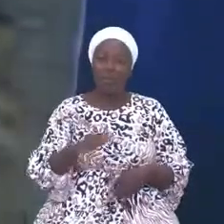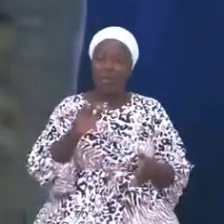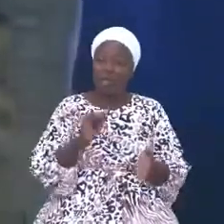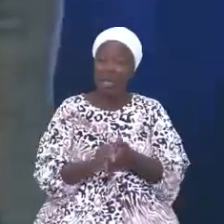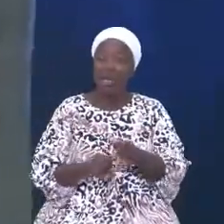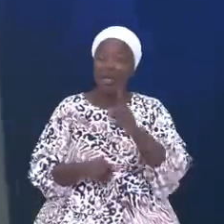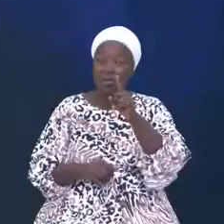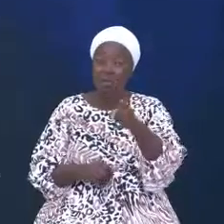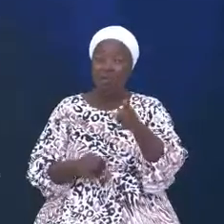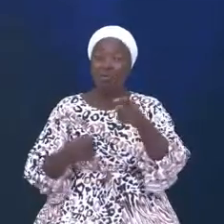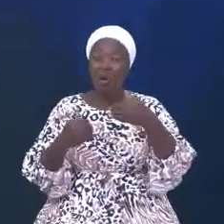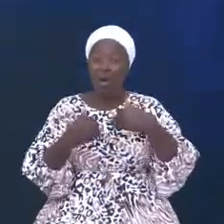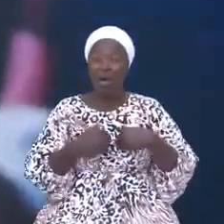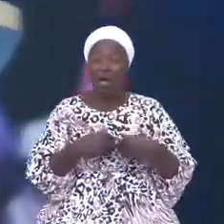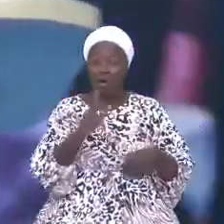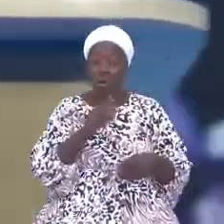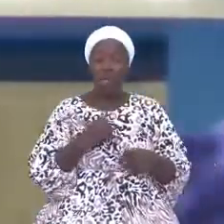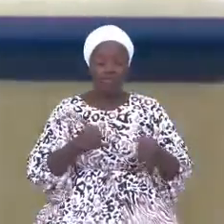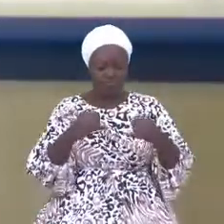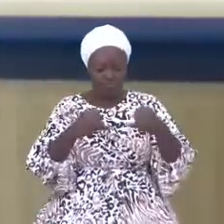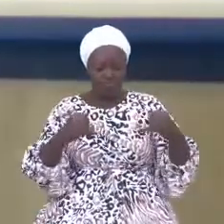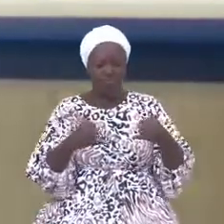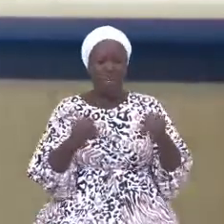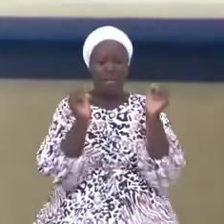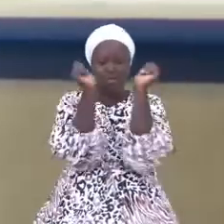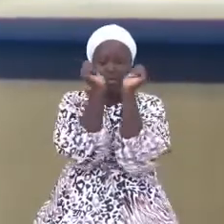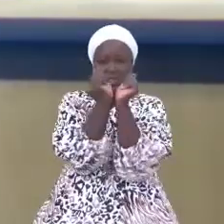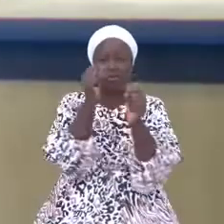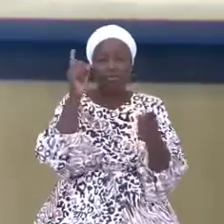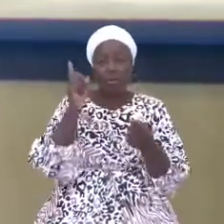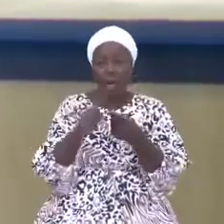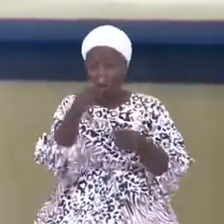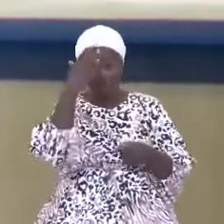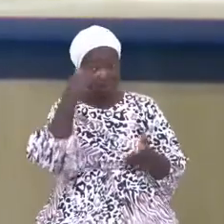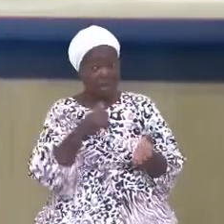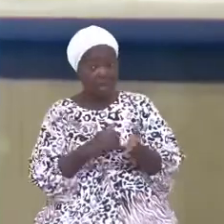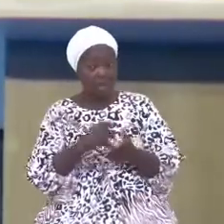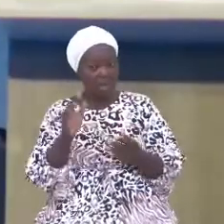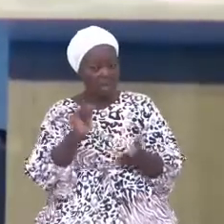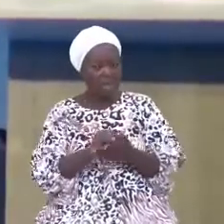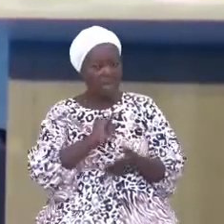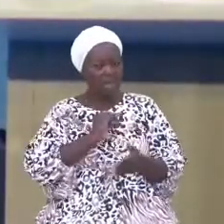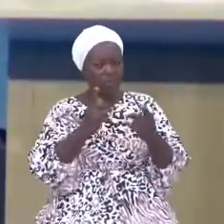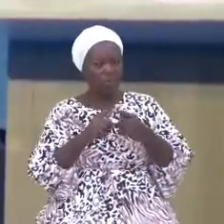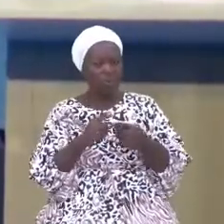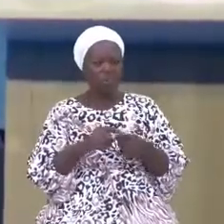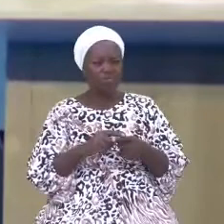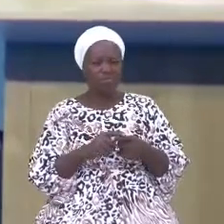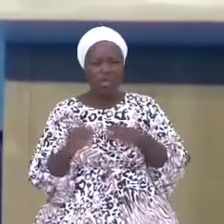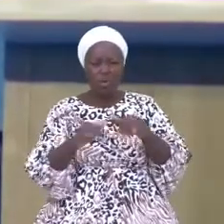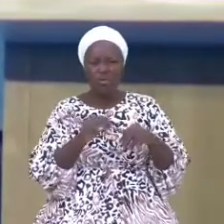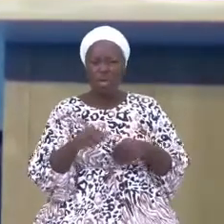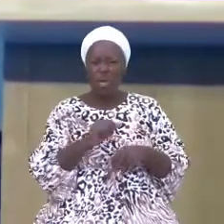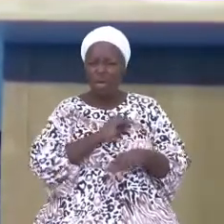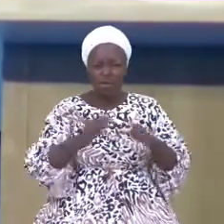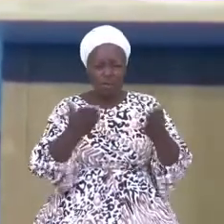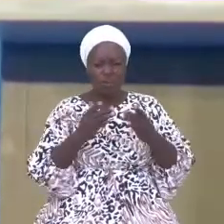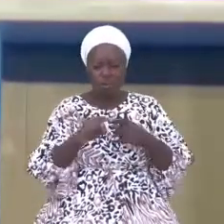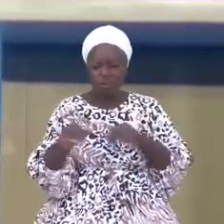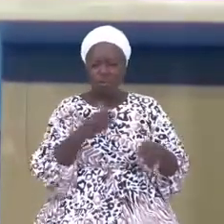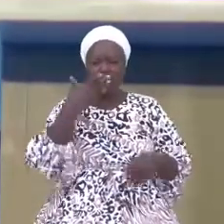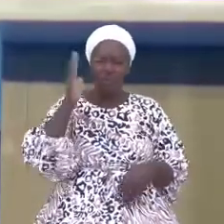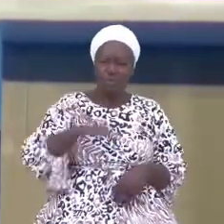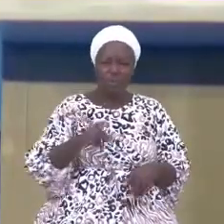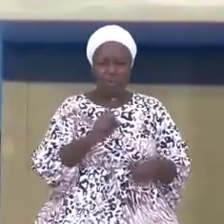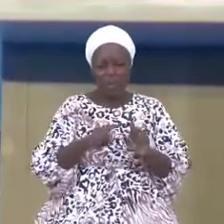are changed to, and you know it, that I want to even do evil, but when I plan to do it,